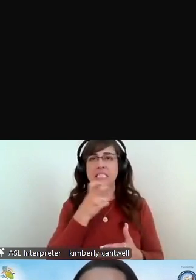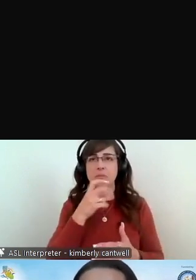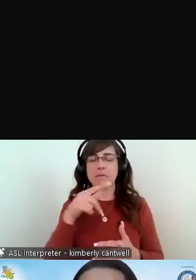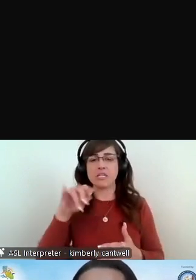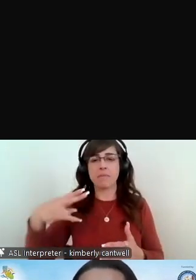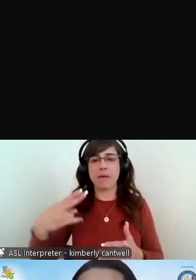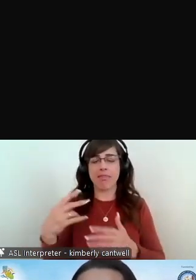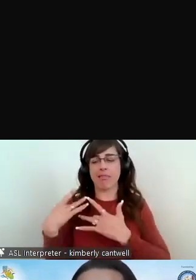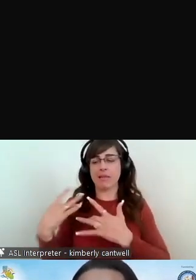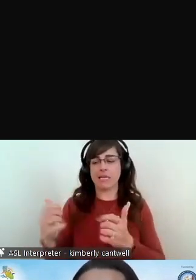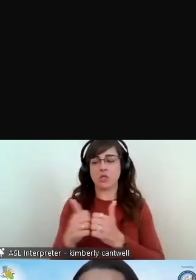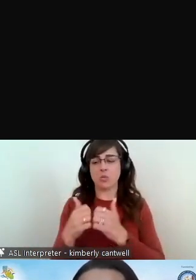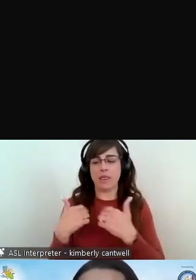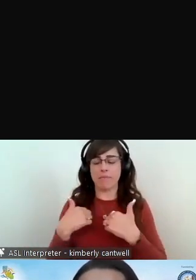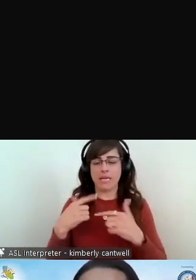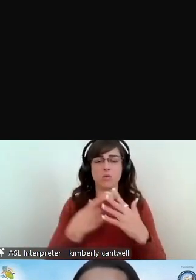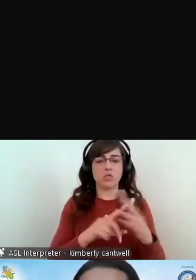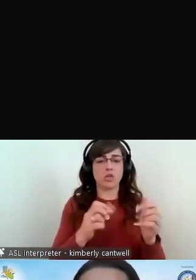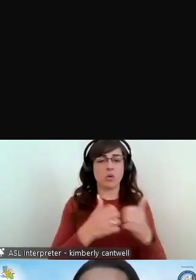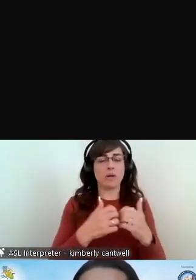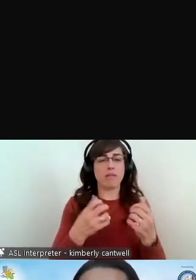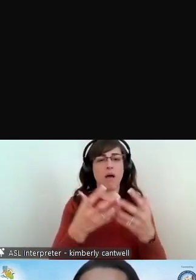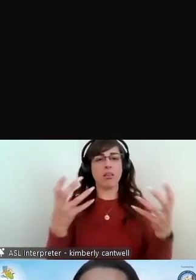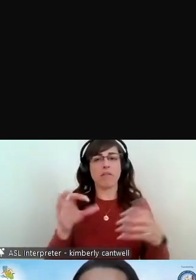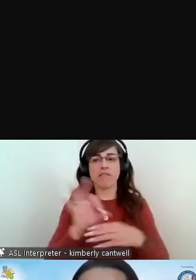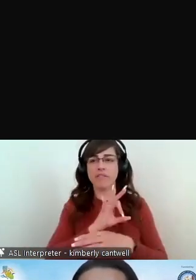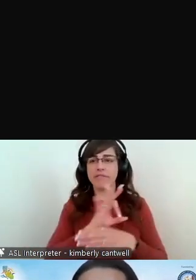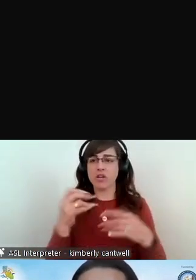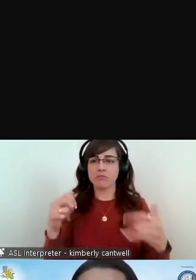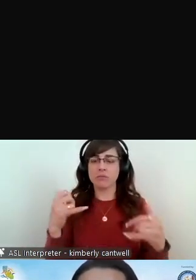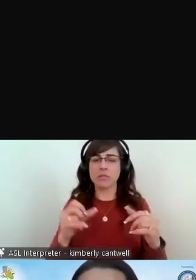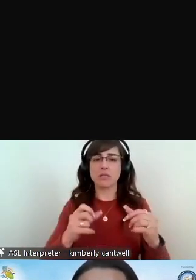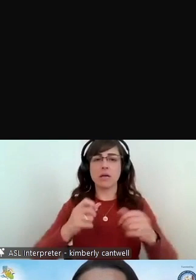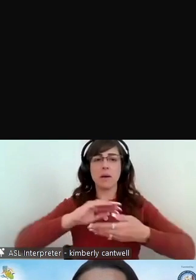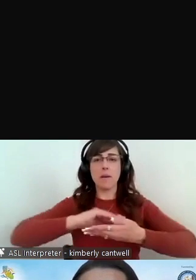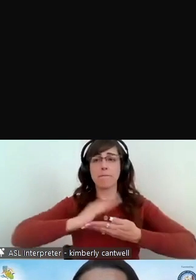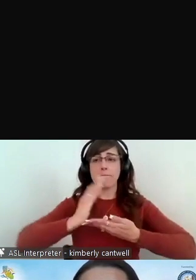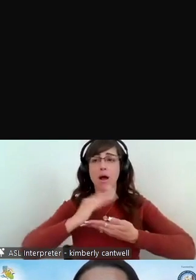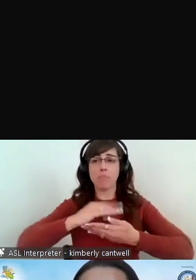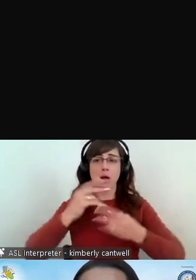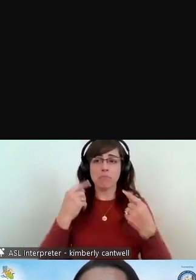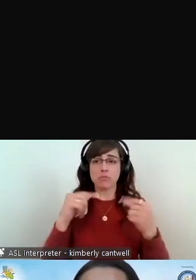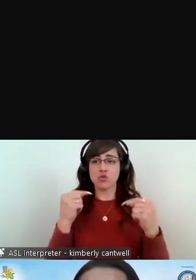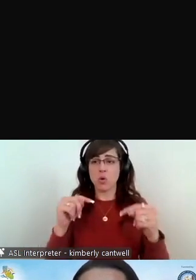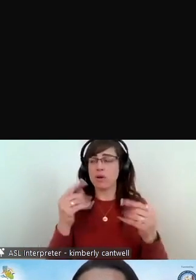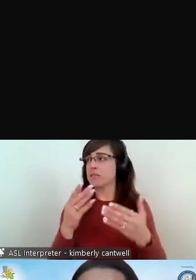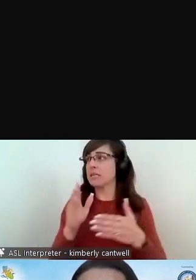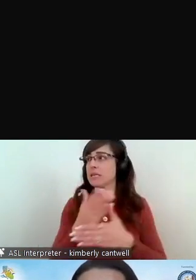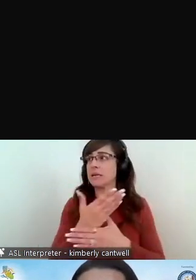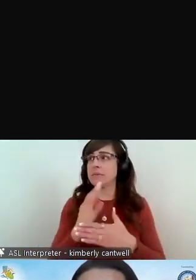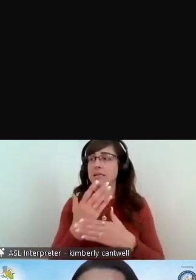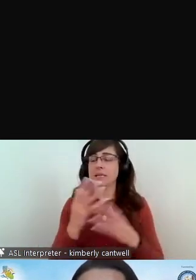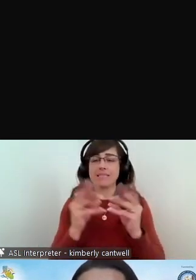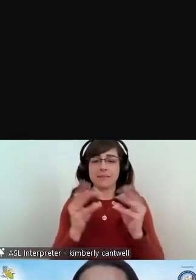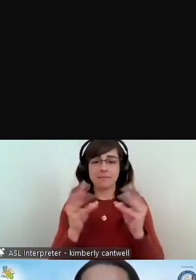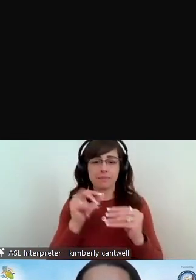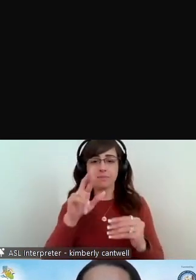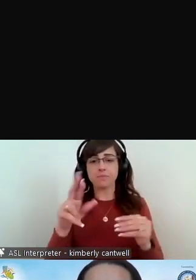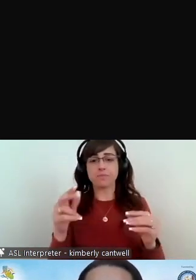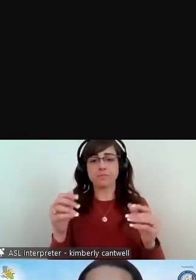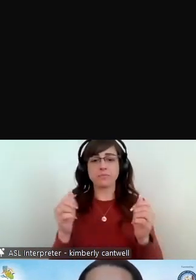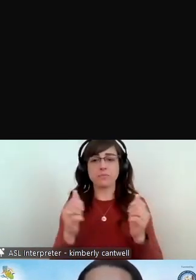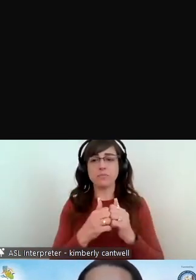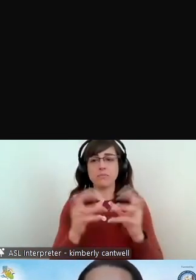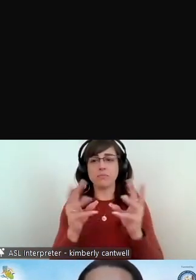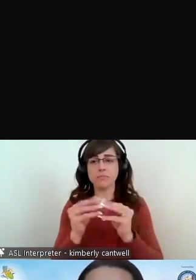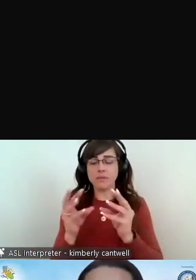we'll start off with a lot of the functional play, the pop-up toys and things like that. And in between our sessions or between